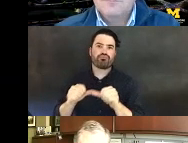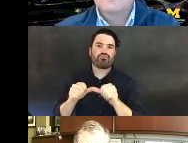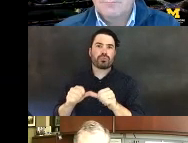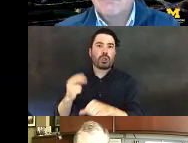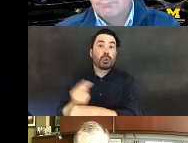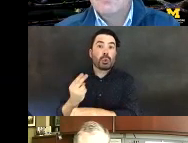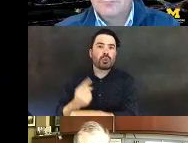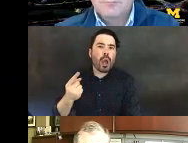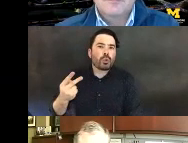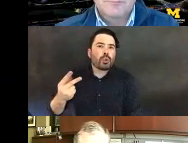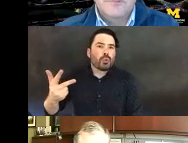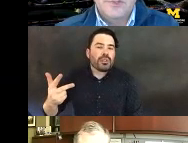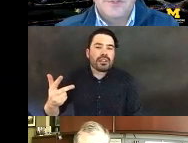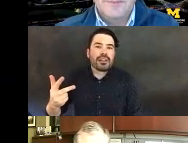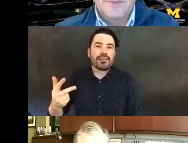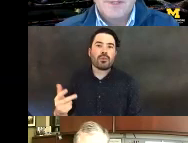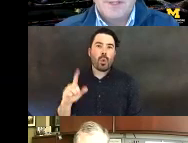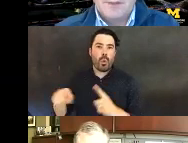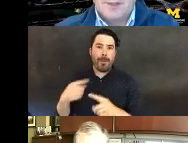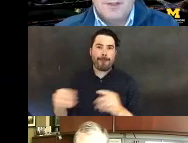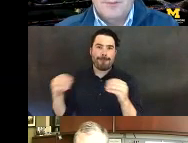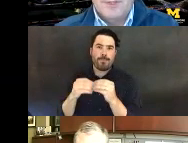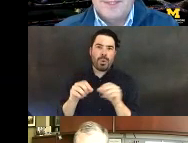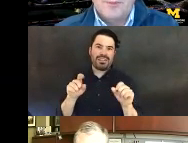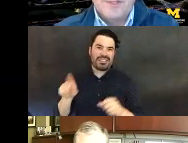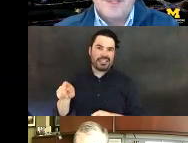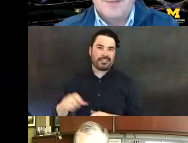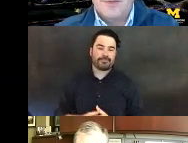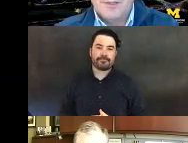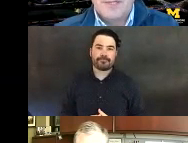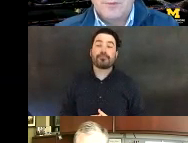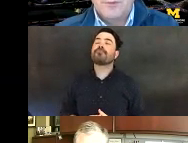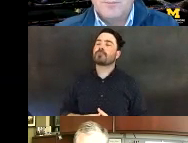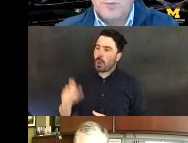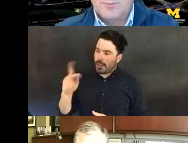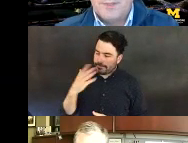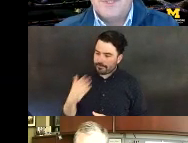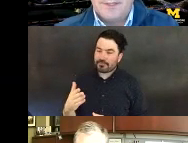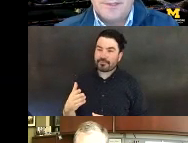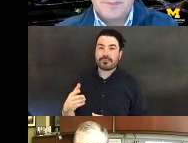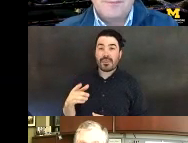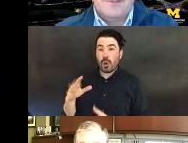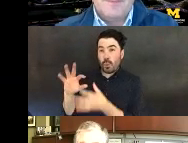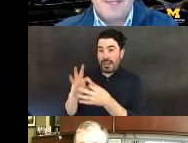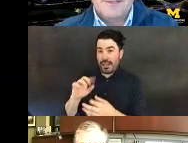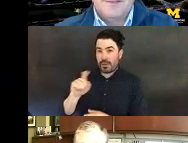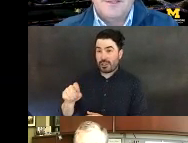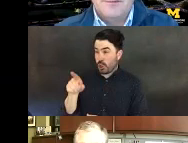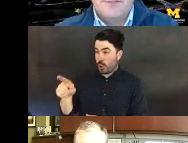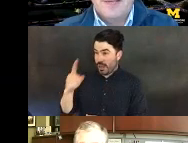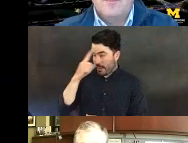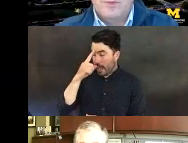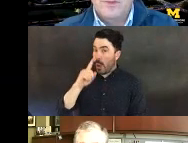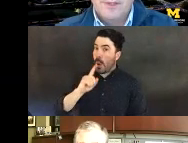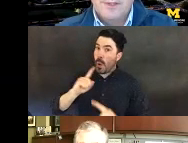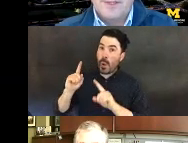conservation. Very good. And a related question, have you thought about ordering more PPE, specifically masks and gloves,